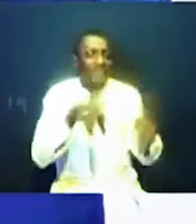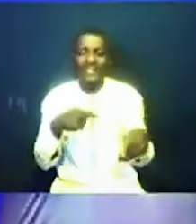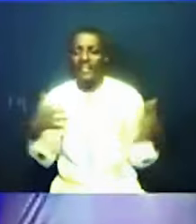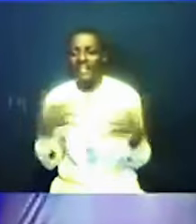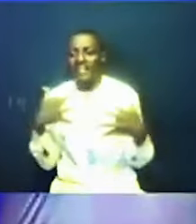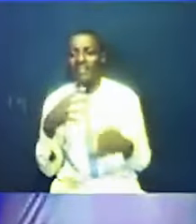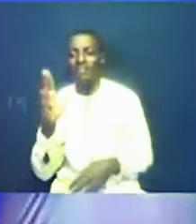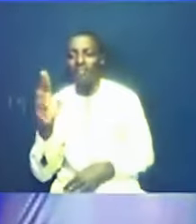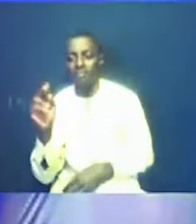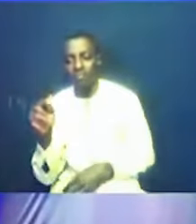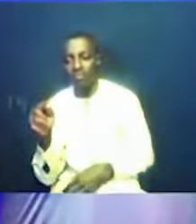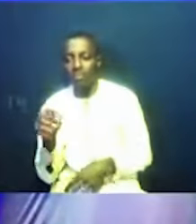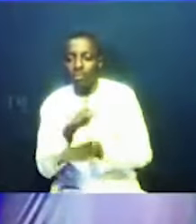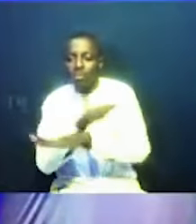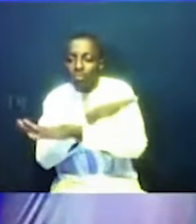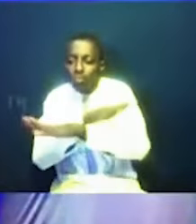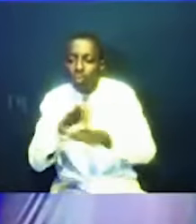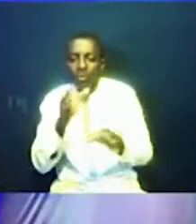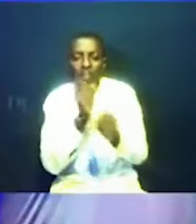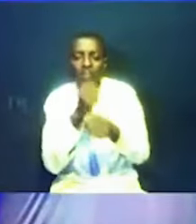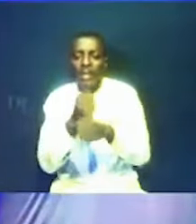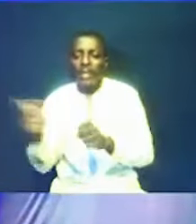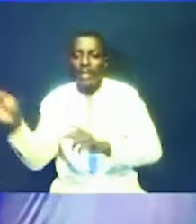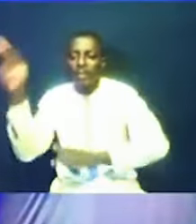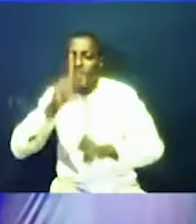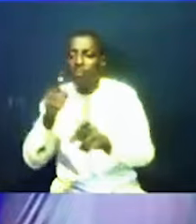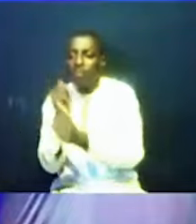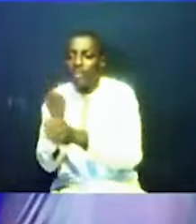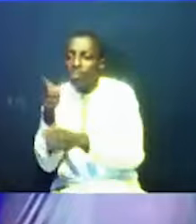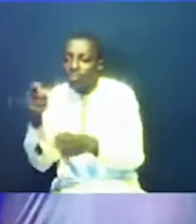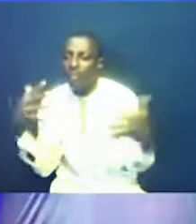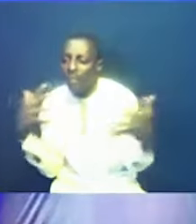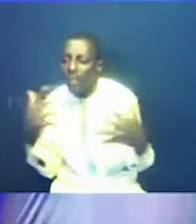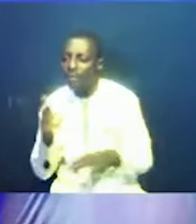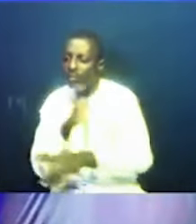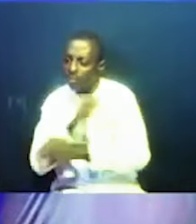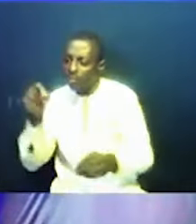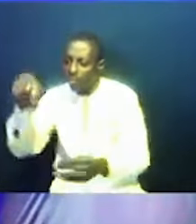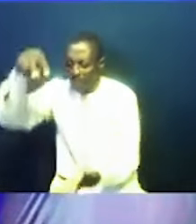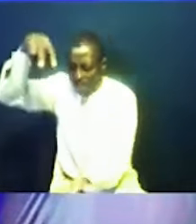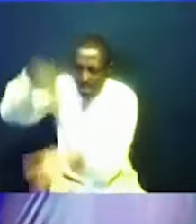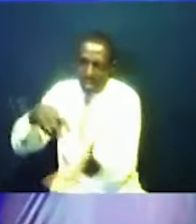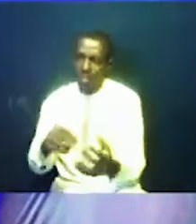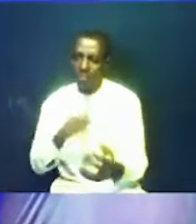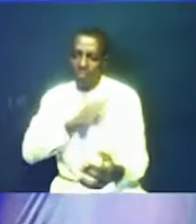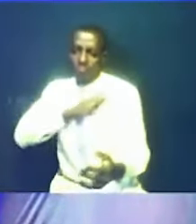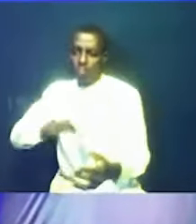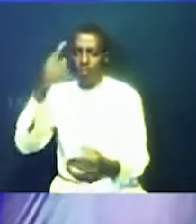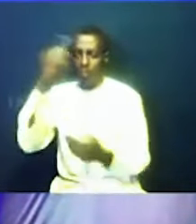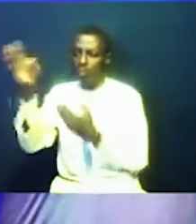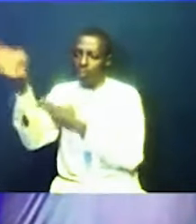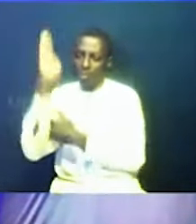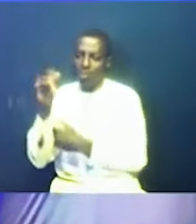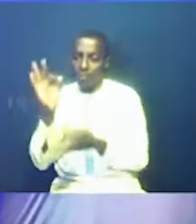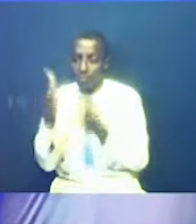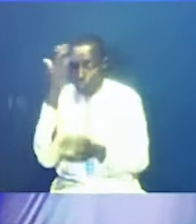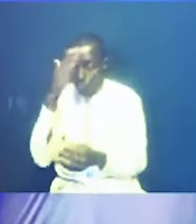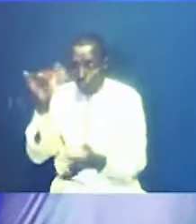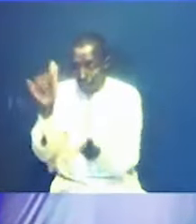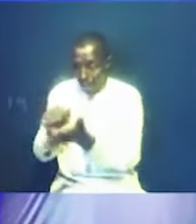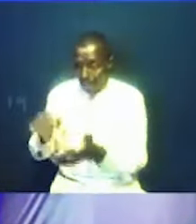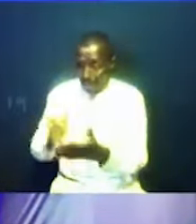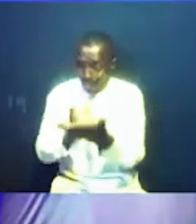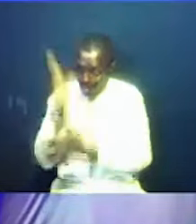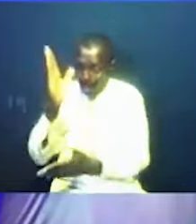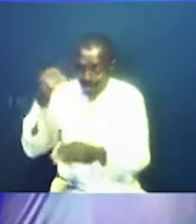No, don't be terrified by people. You need to take your stand for the Lord. If you know that this is scripture, take